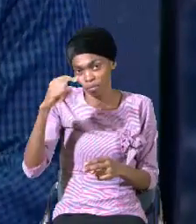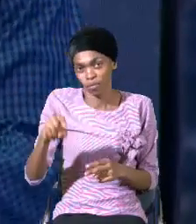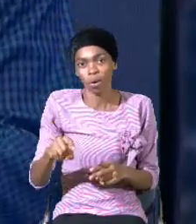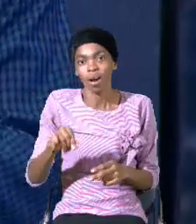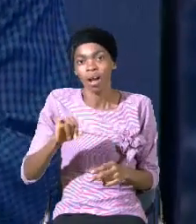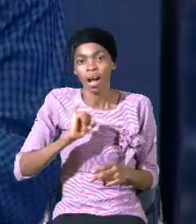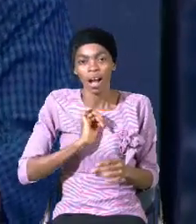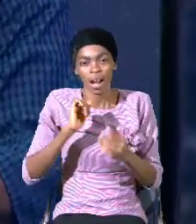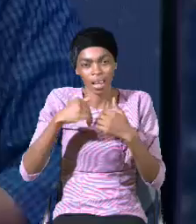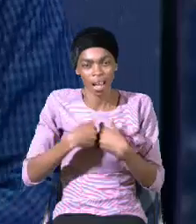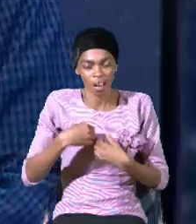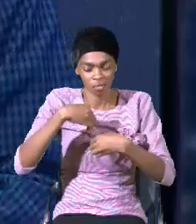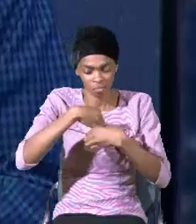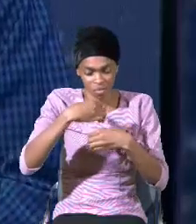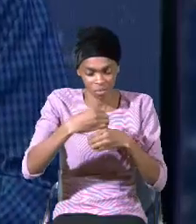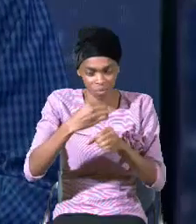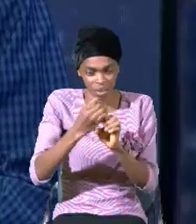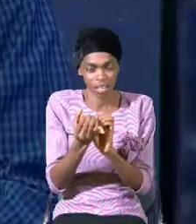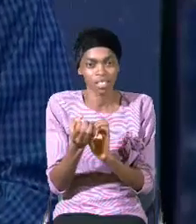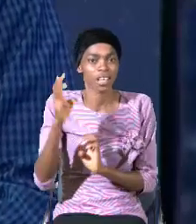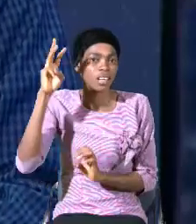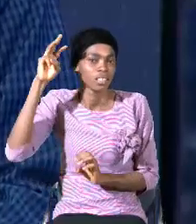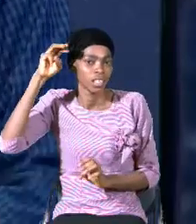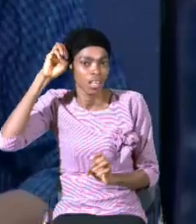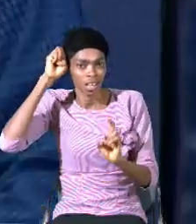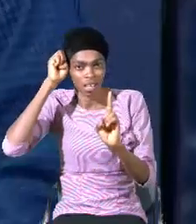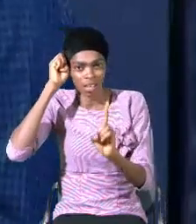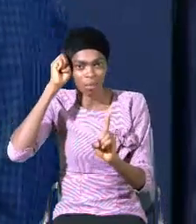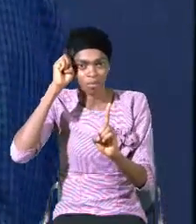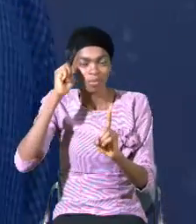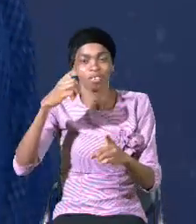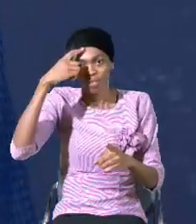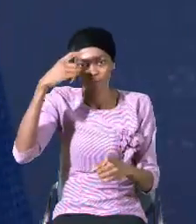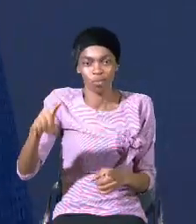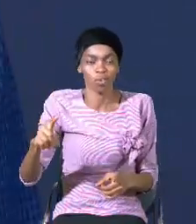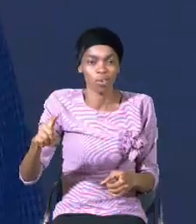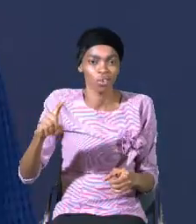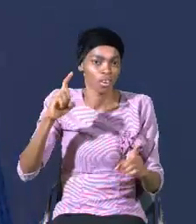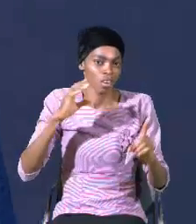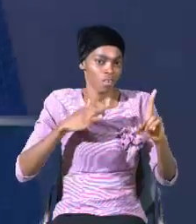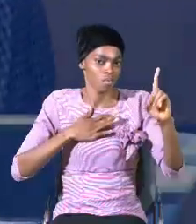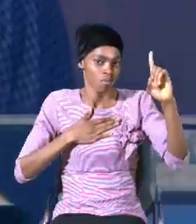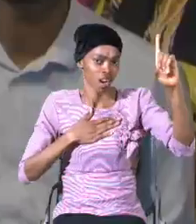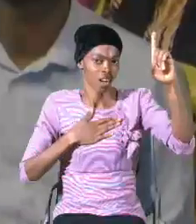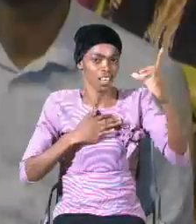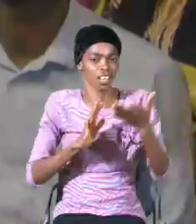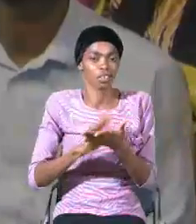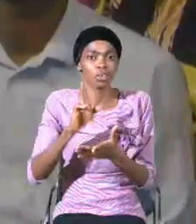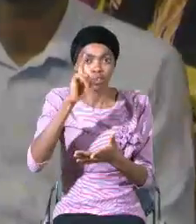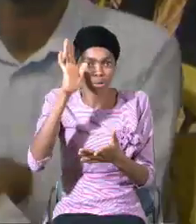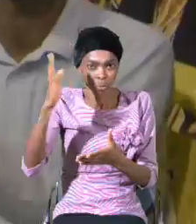have created him for my glory. You'll bring glory to God. Your talent will bring glory to